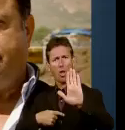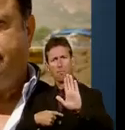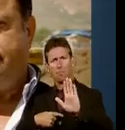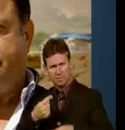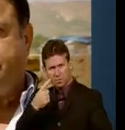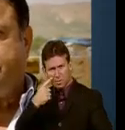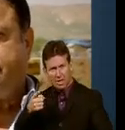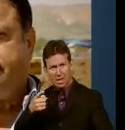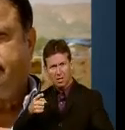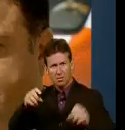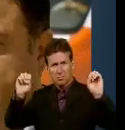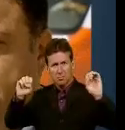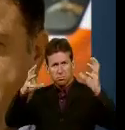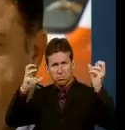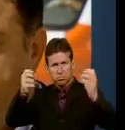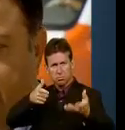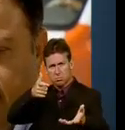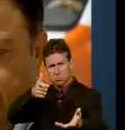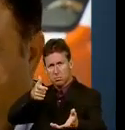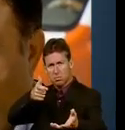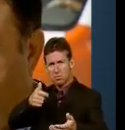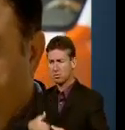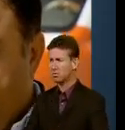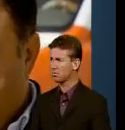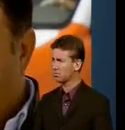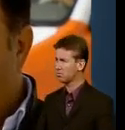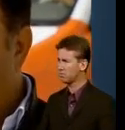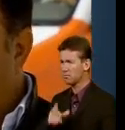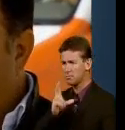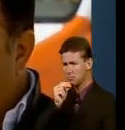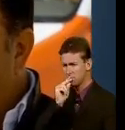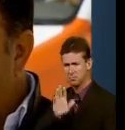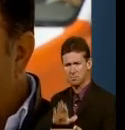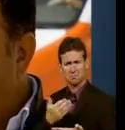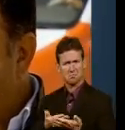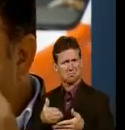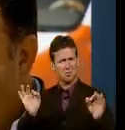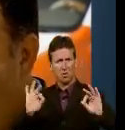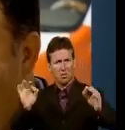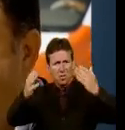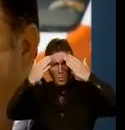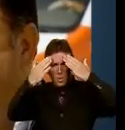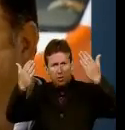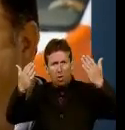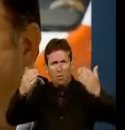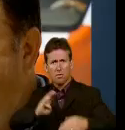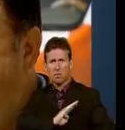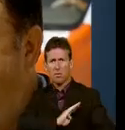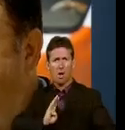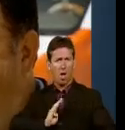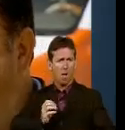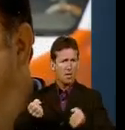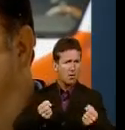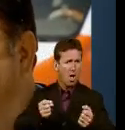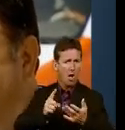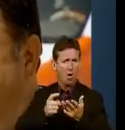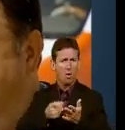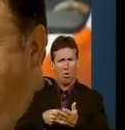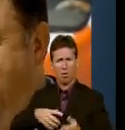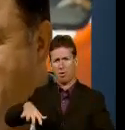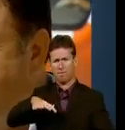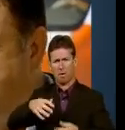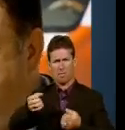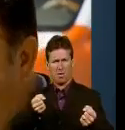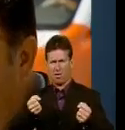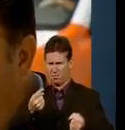flashing lights and sirens? There was nothing. We didn't know it was a military vehicle or a family car. We couldn't see them from